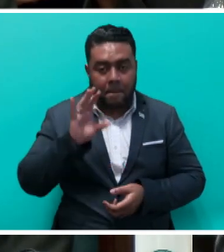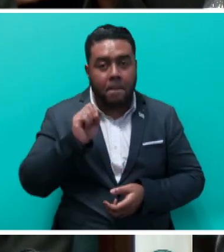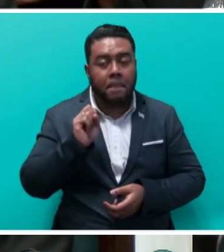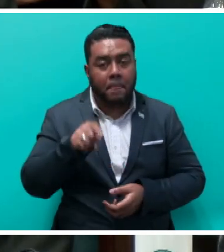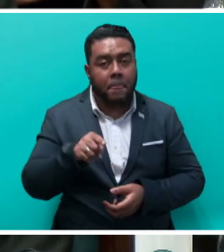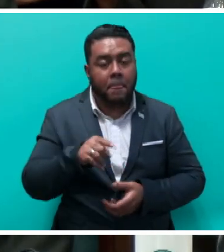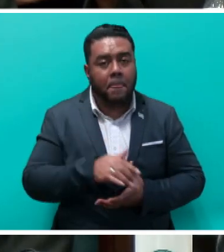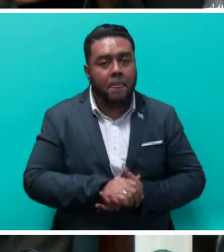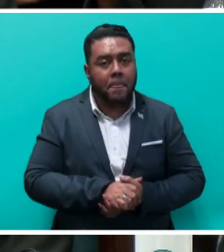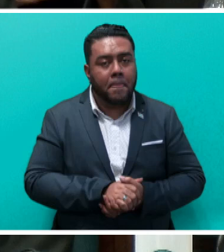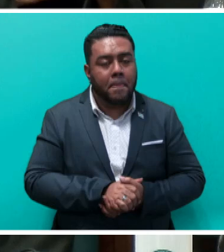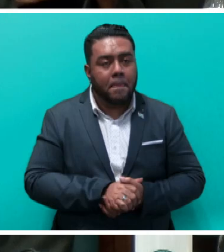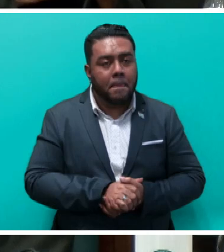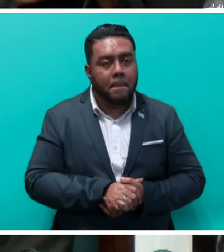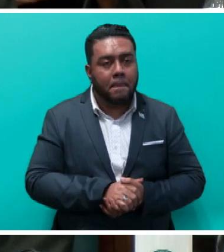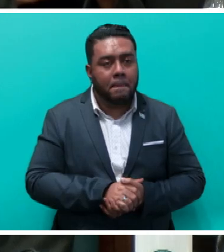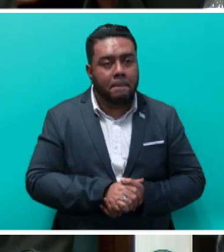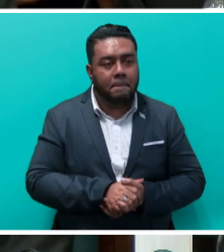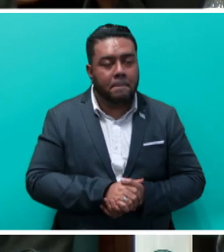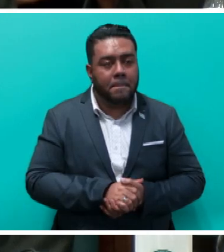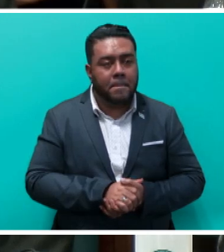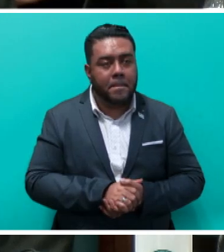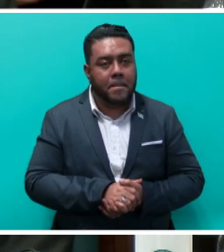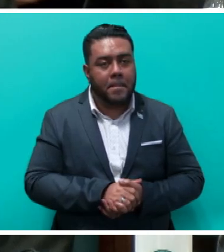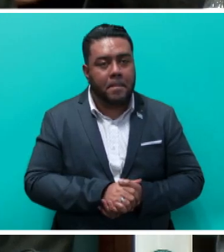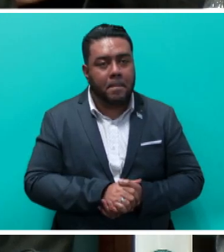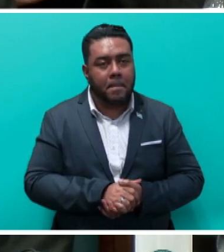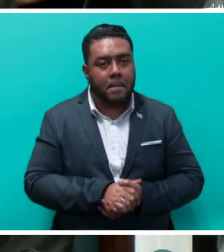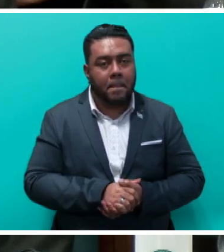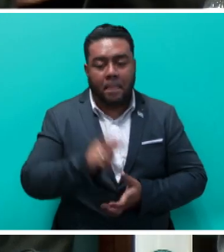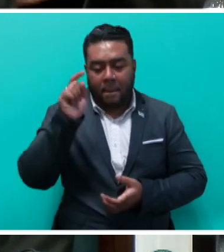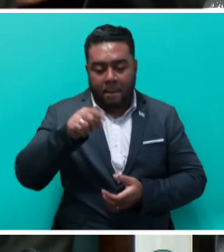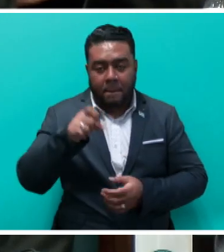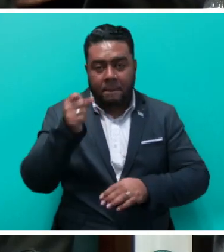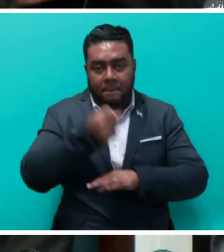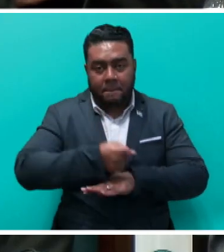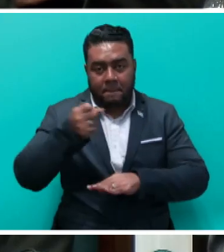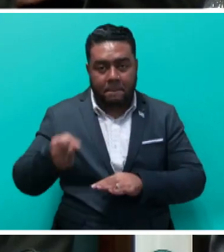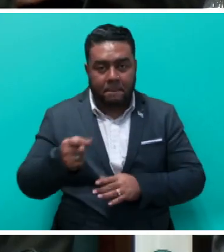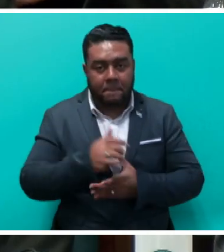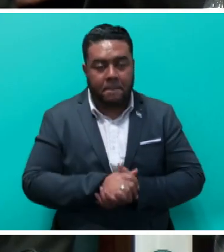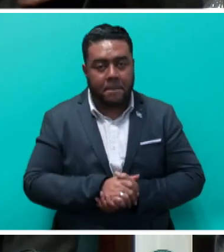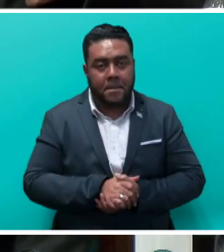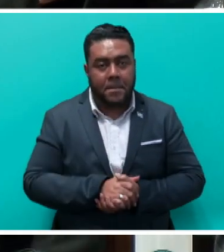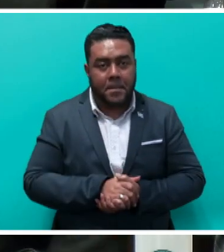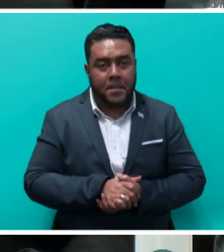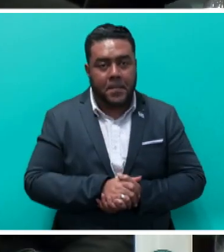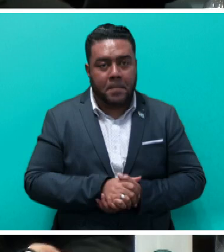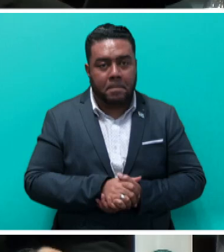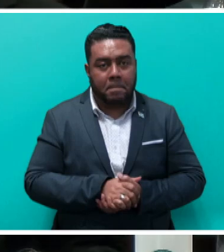reiterate the fact that this is a government which has